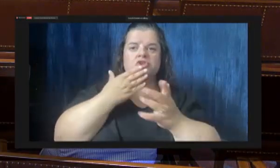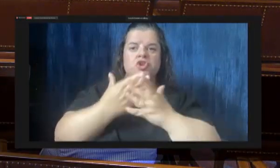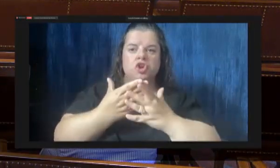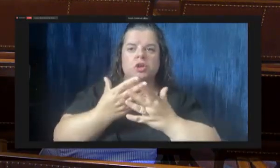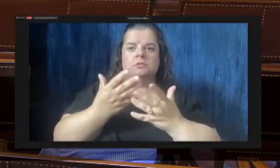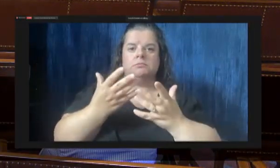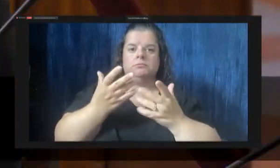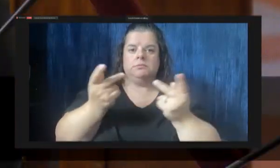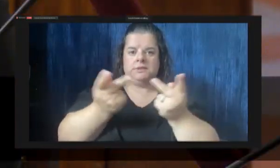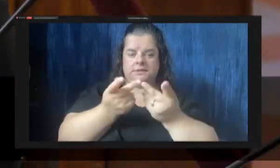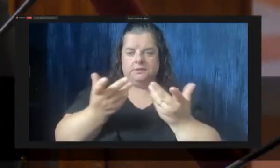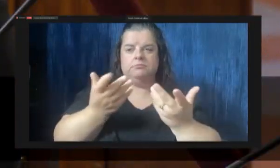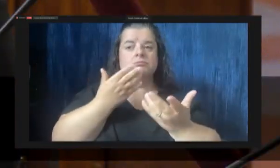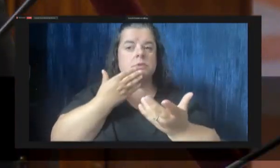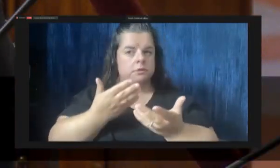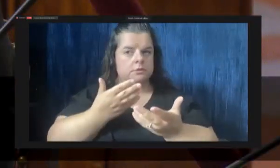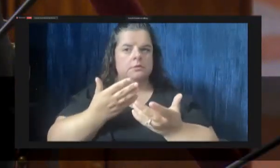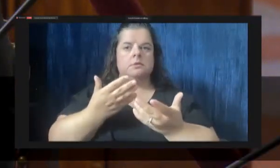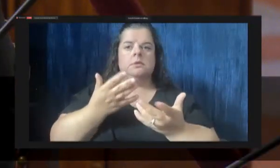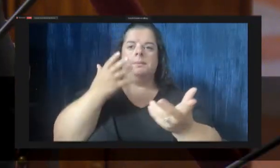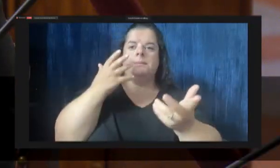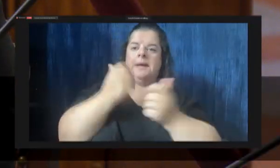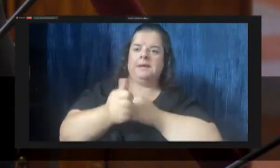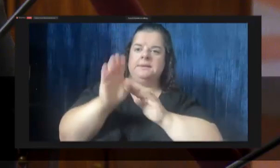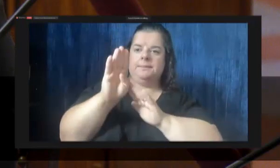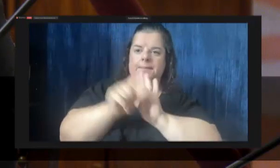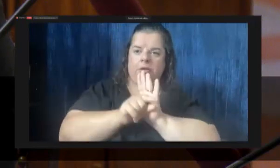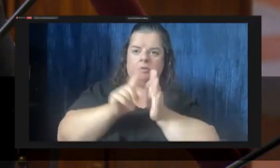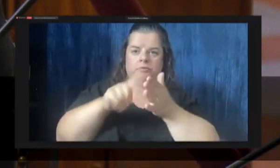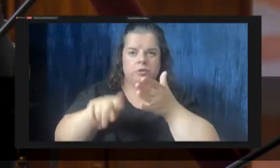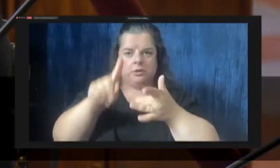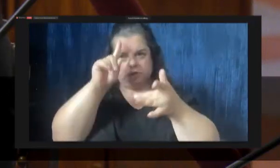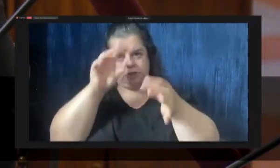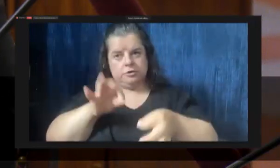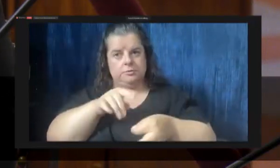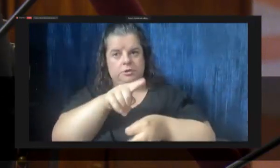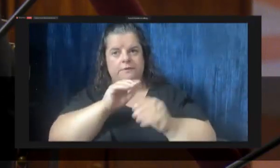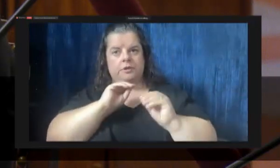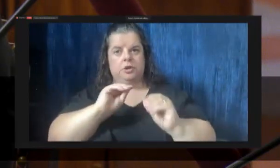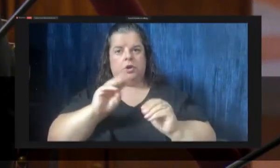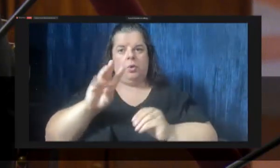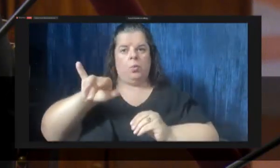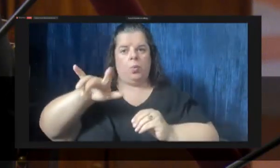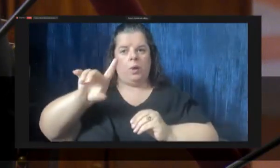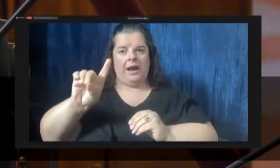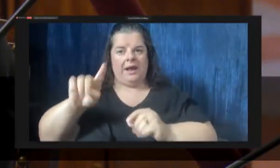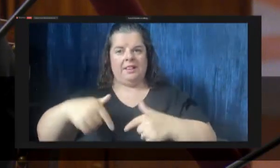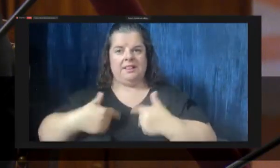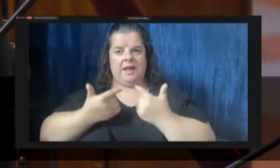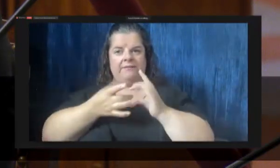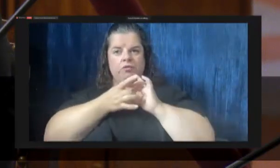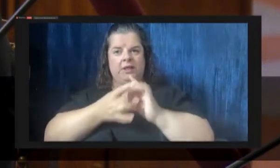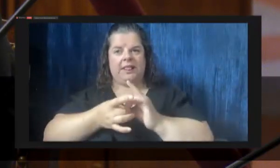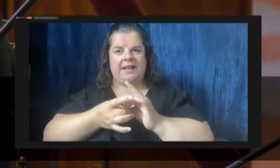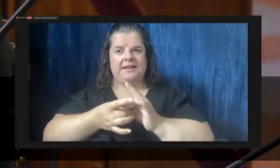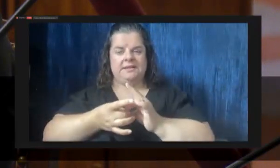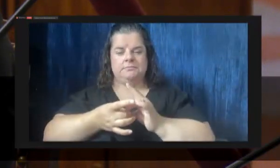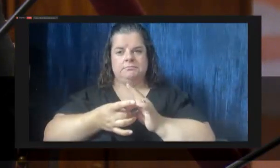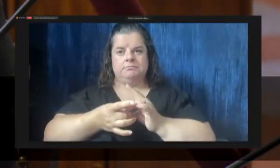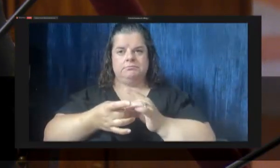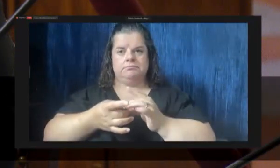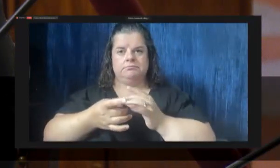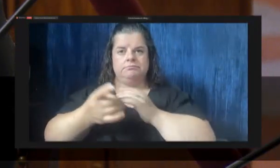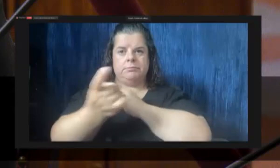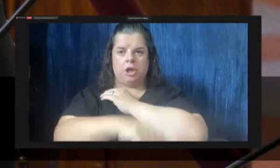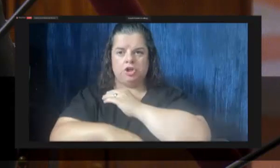thank you. And pass a background check that determines you've not had a wildlife related criminal violation on